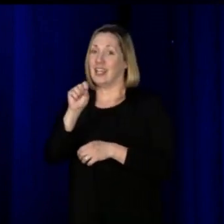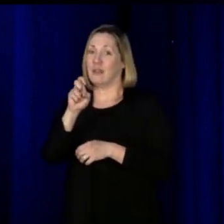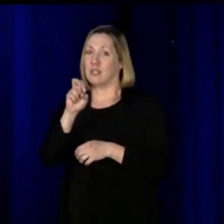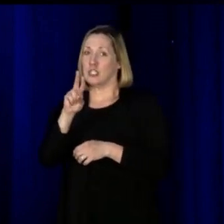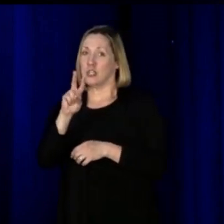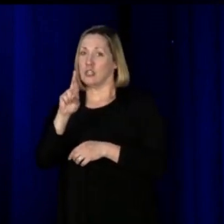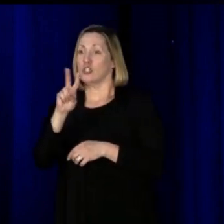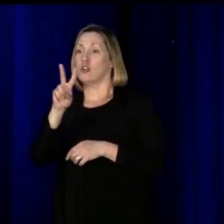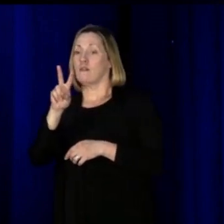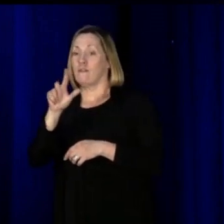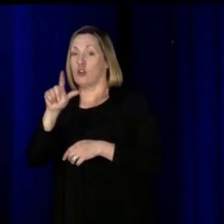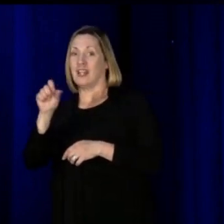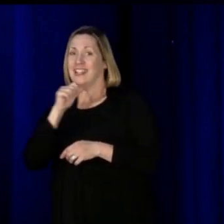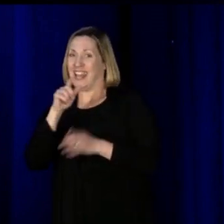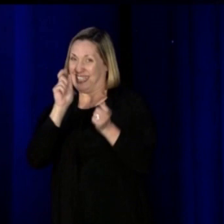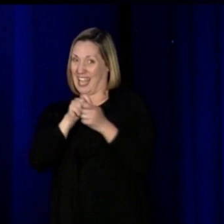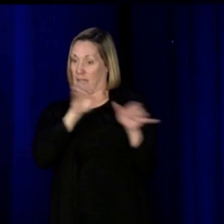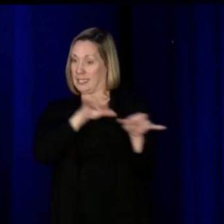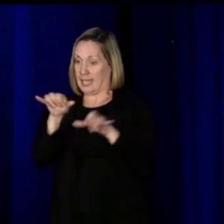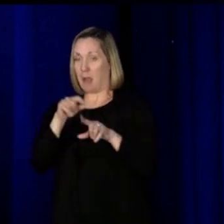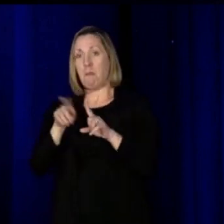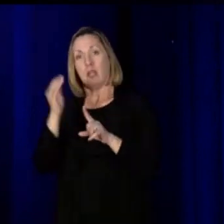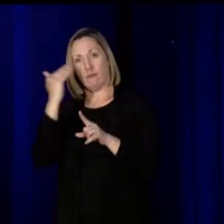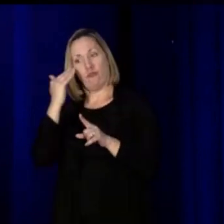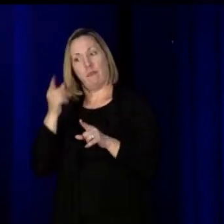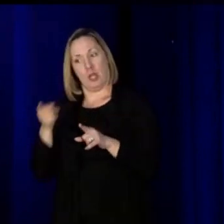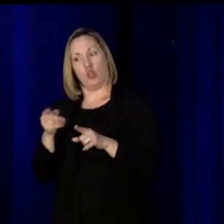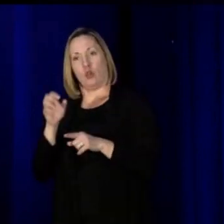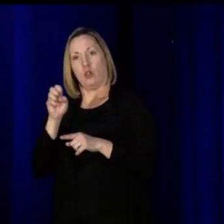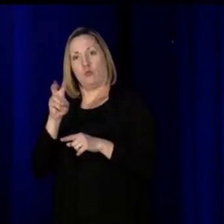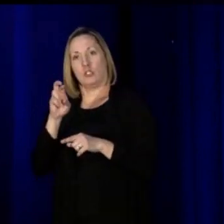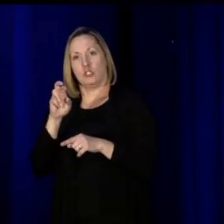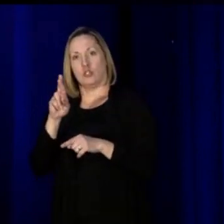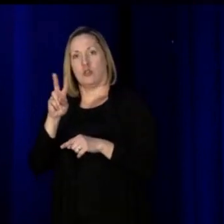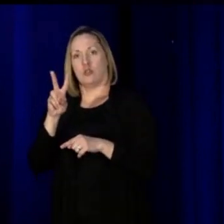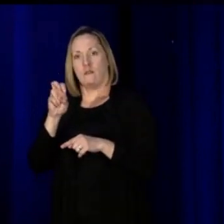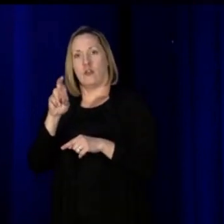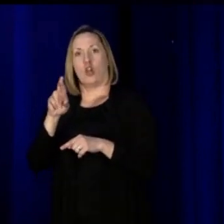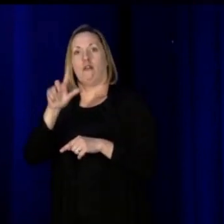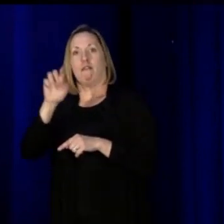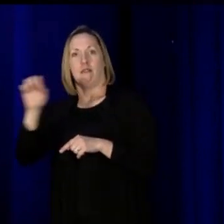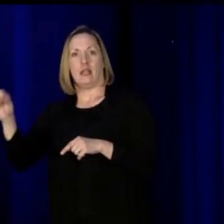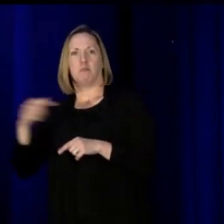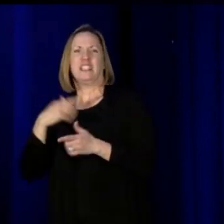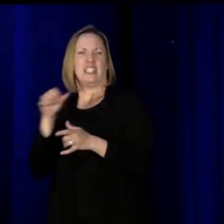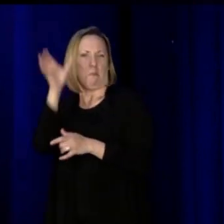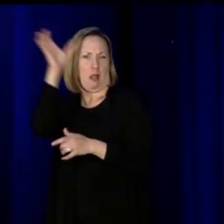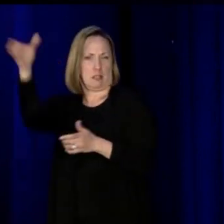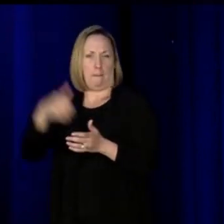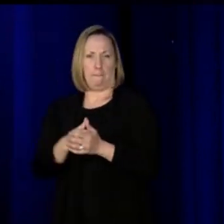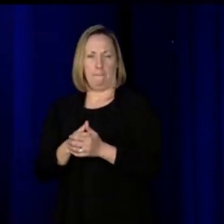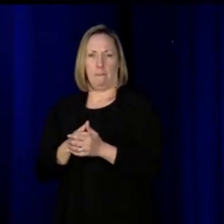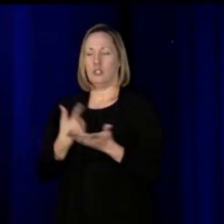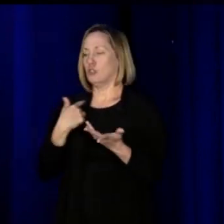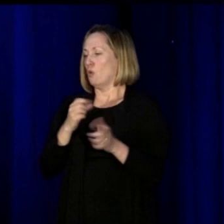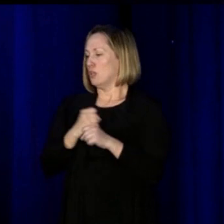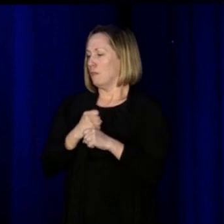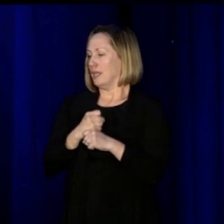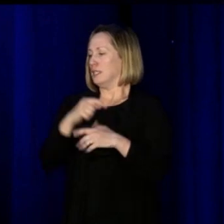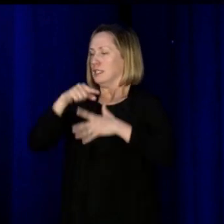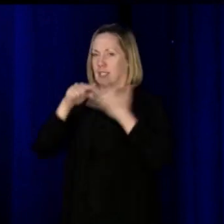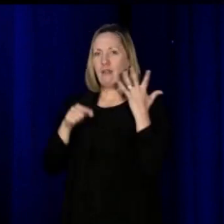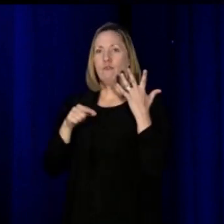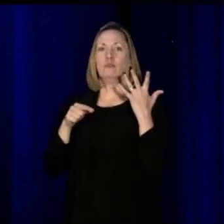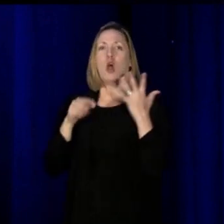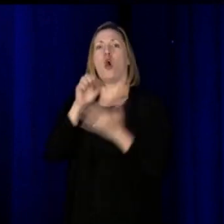with the concept of serverless, you can link those concepts. But in this case, it's like, I mean, when you are creating a serverless function, let's say, you have